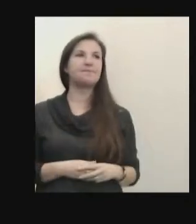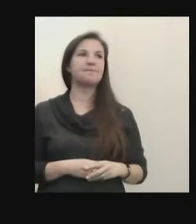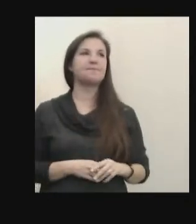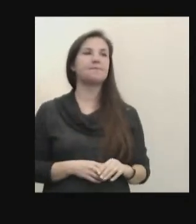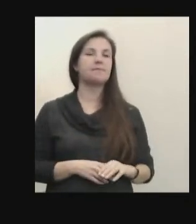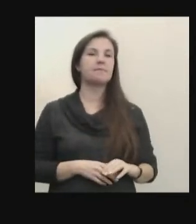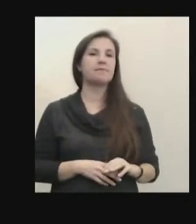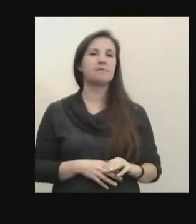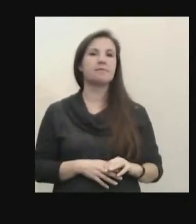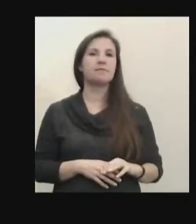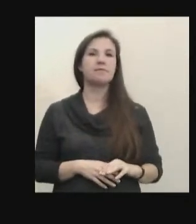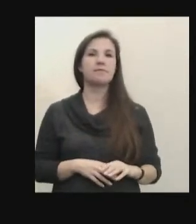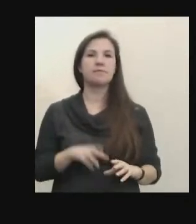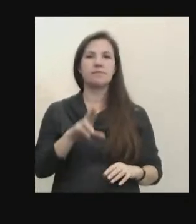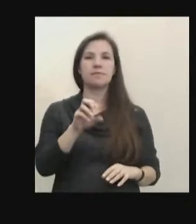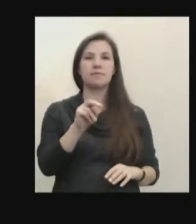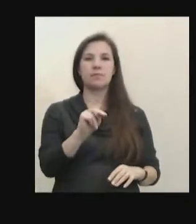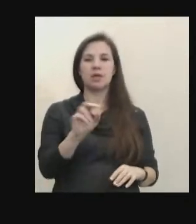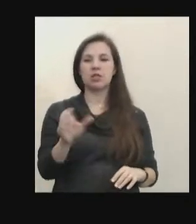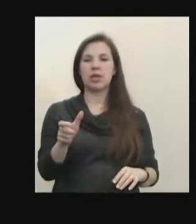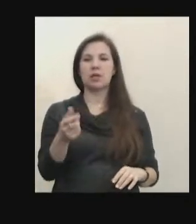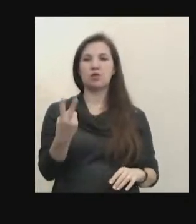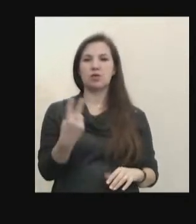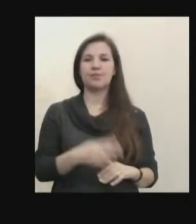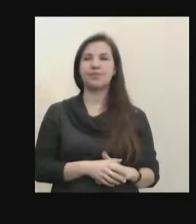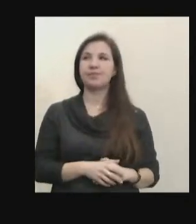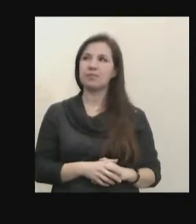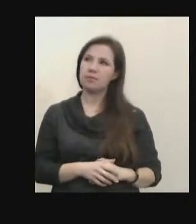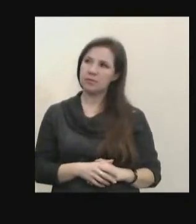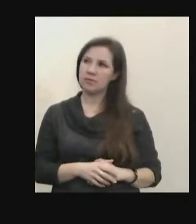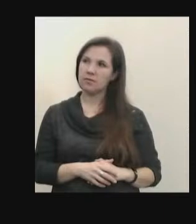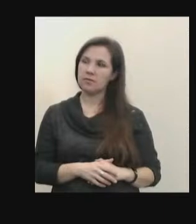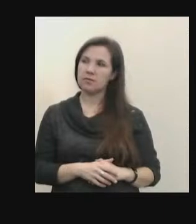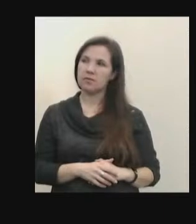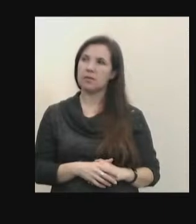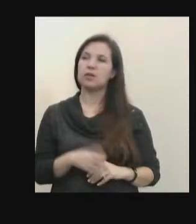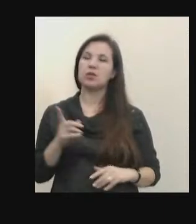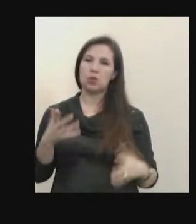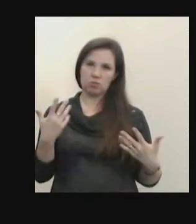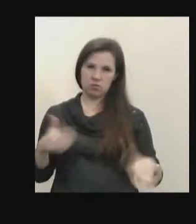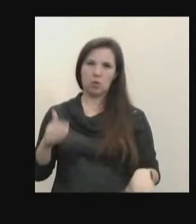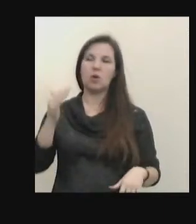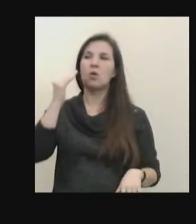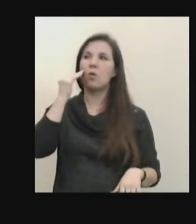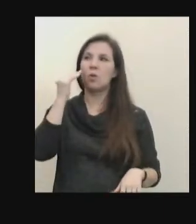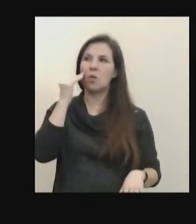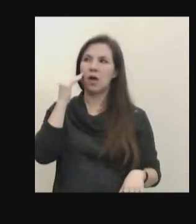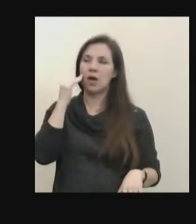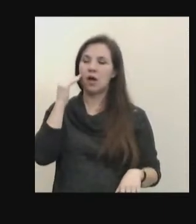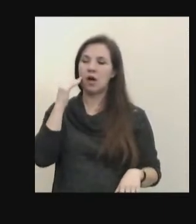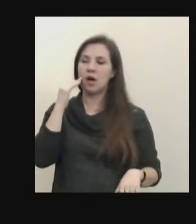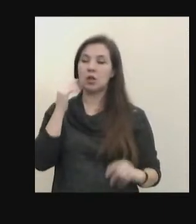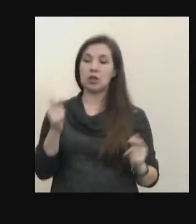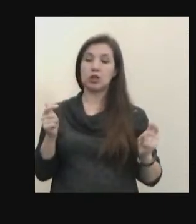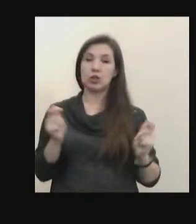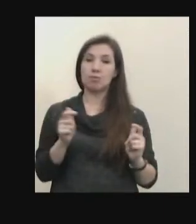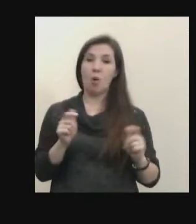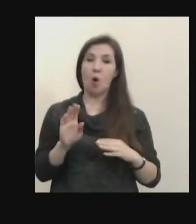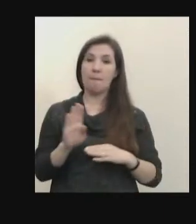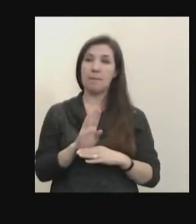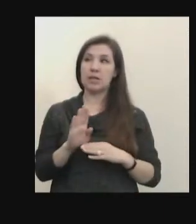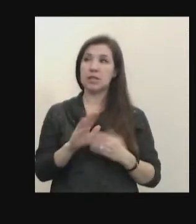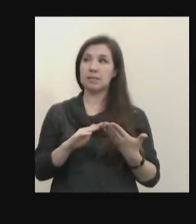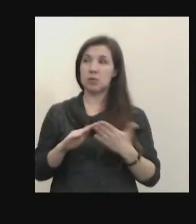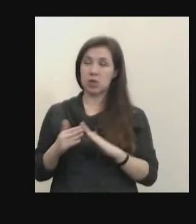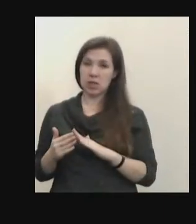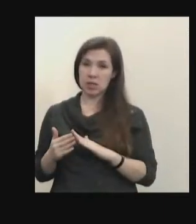okay, yeah, Ron Plants from Channel 2. As you're probably well aware, the small business community, members of